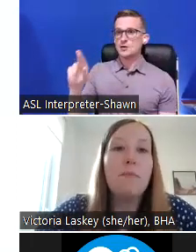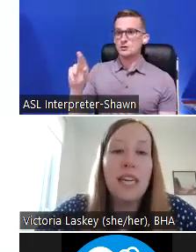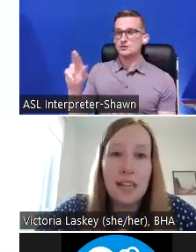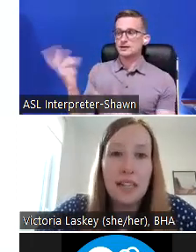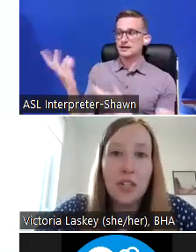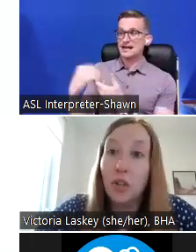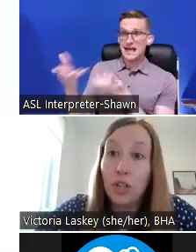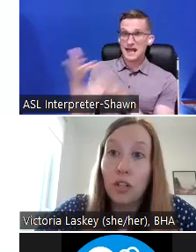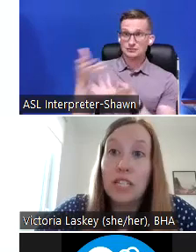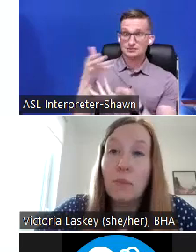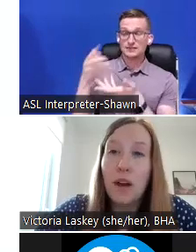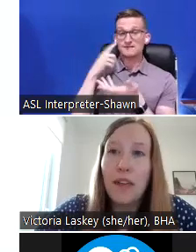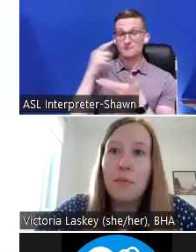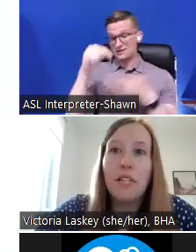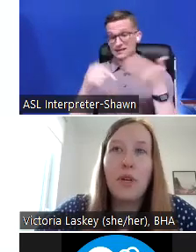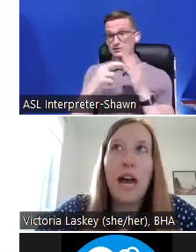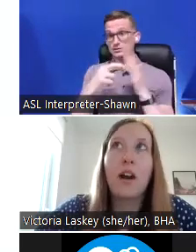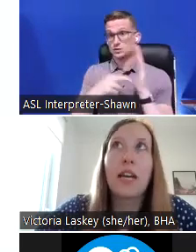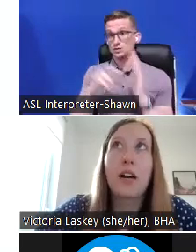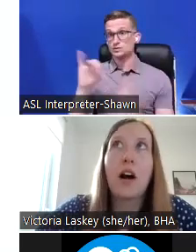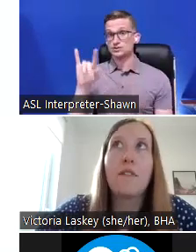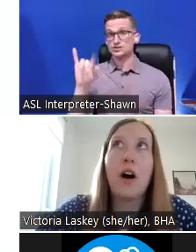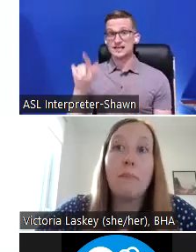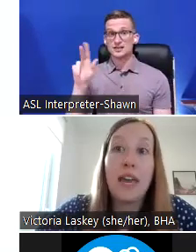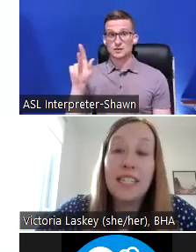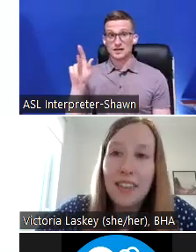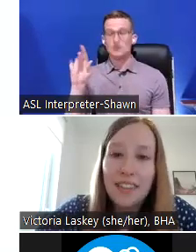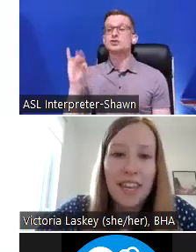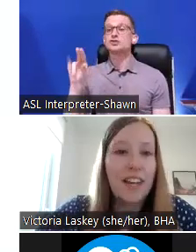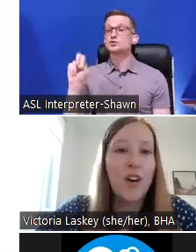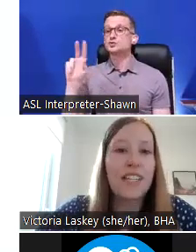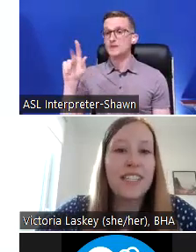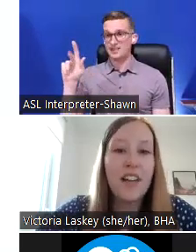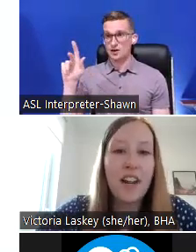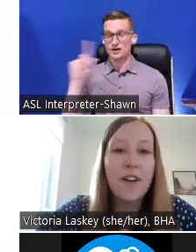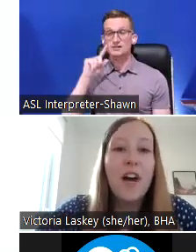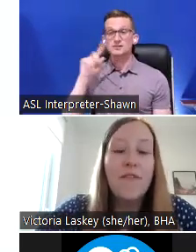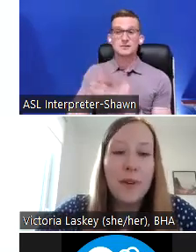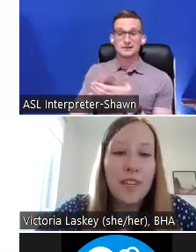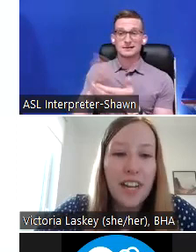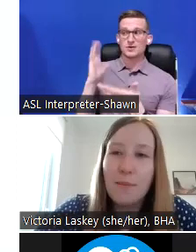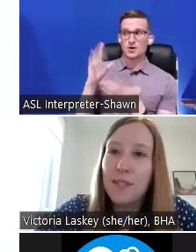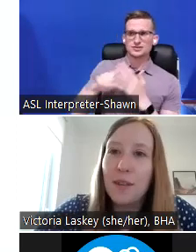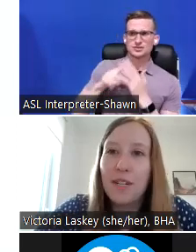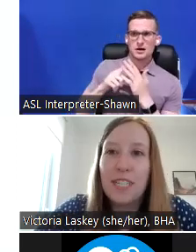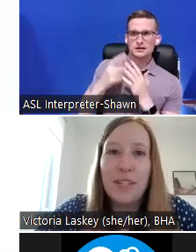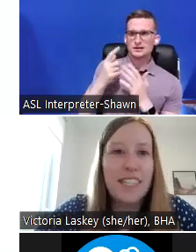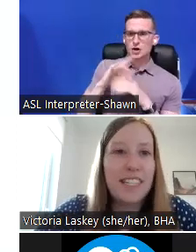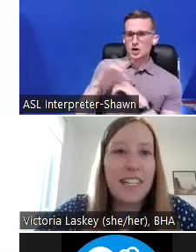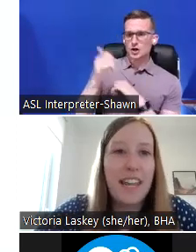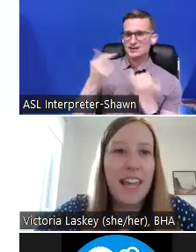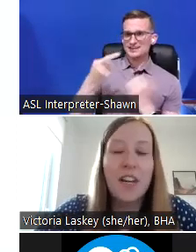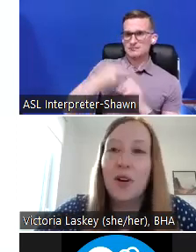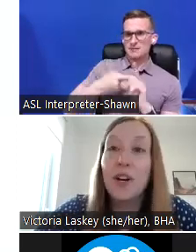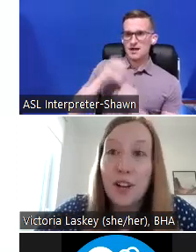we began this earlier this month. I believe we had our kickoff on May 10th, and I know I see a lot of familiar names on the participants